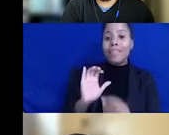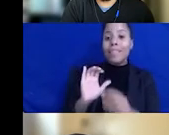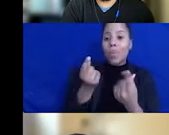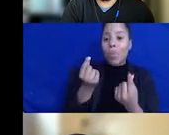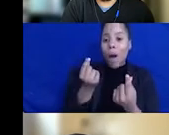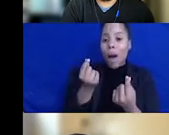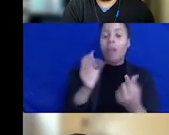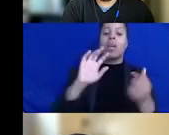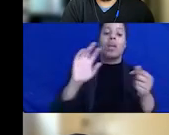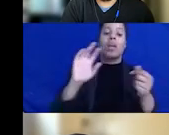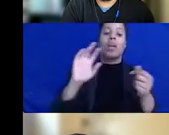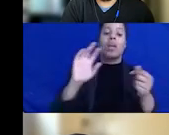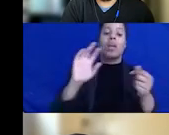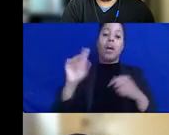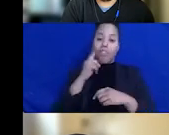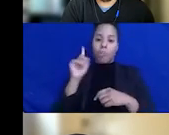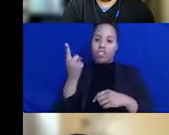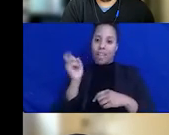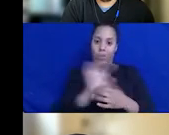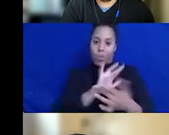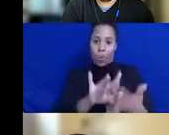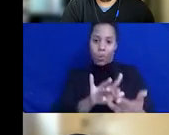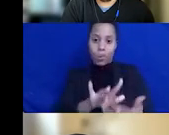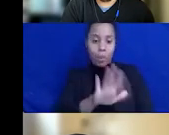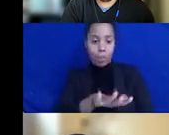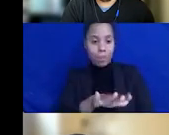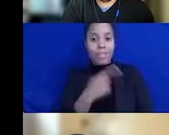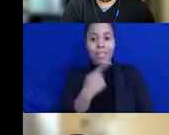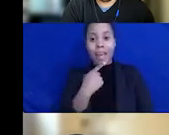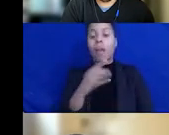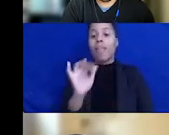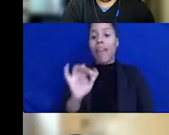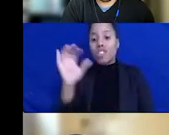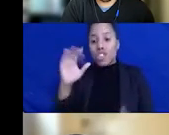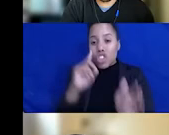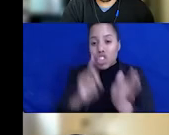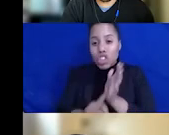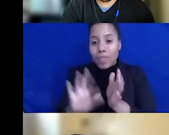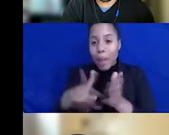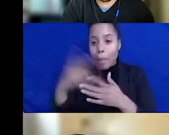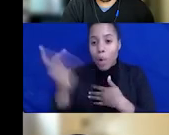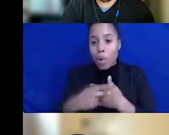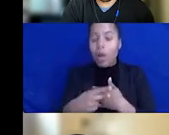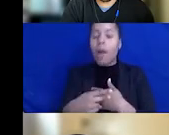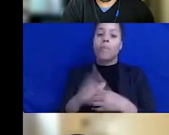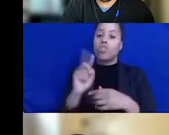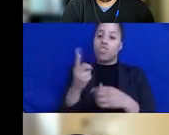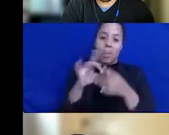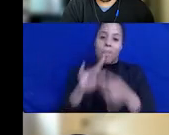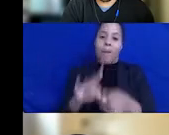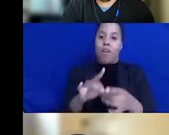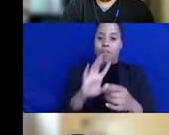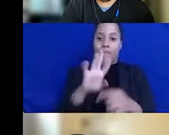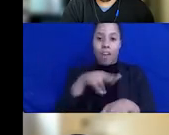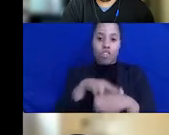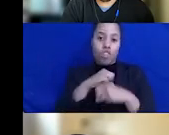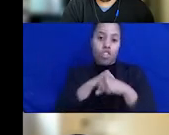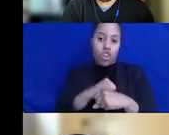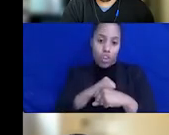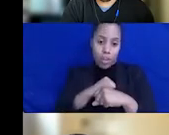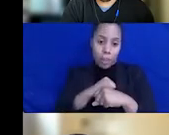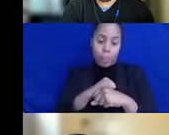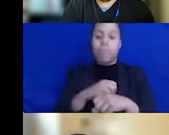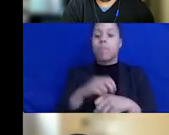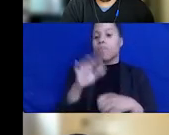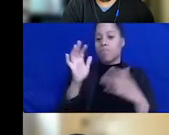say that the search or the program is a matter of national security or terrorism. And that is now the law of the